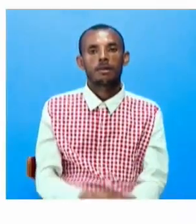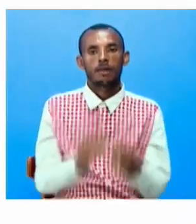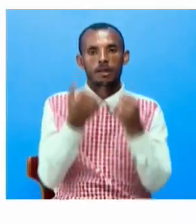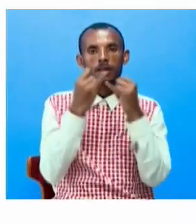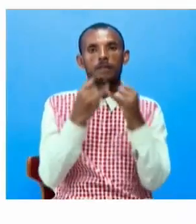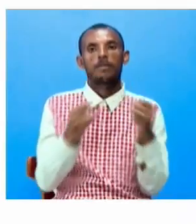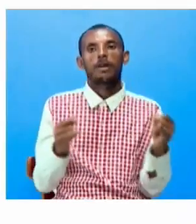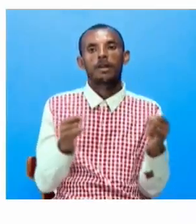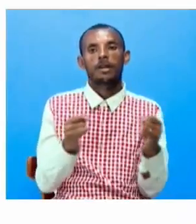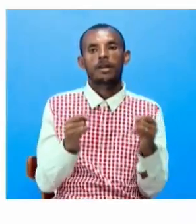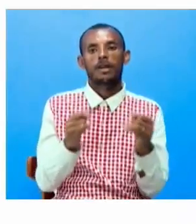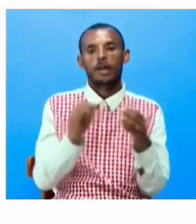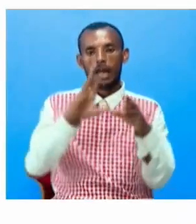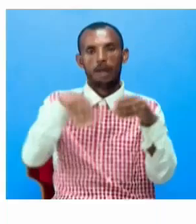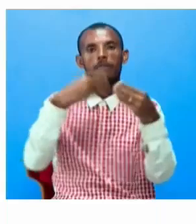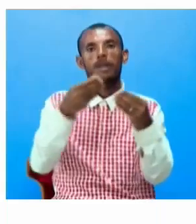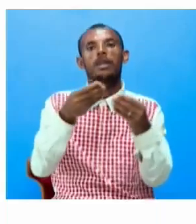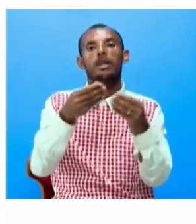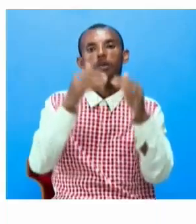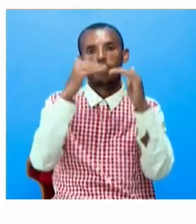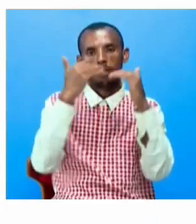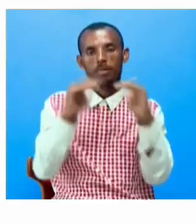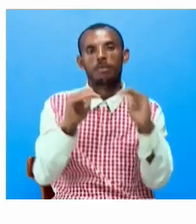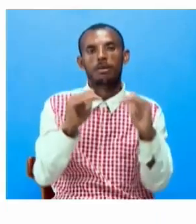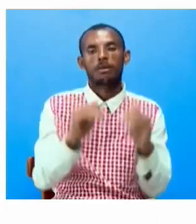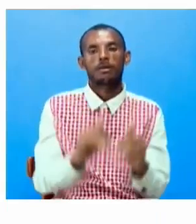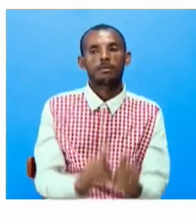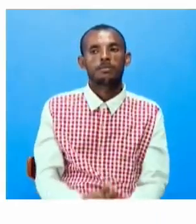a given quantity